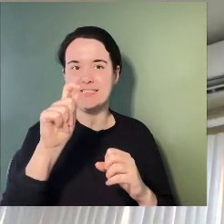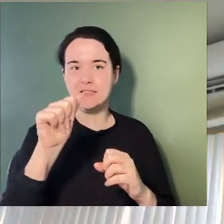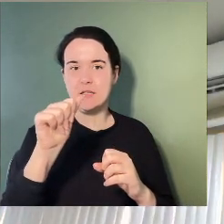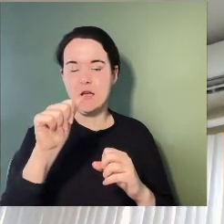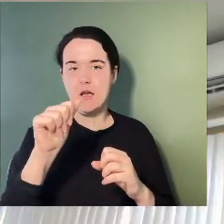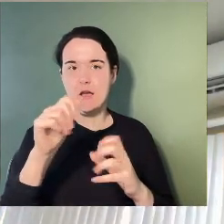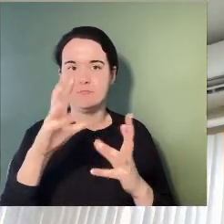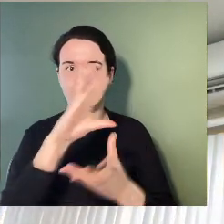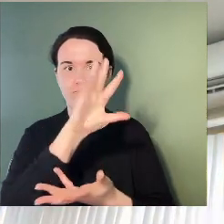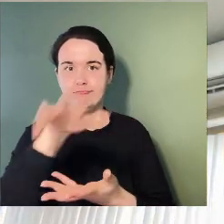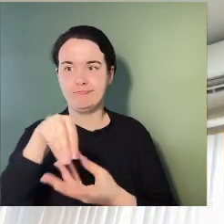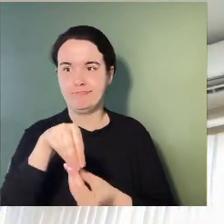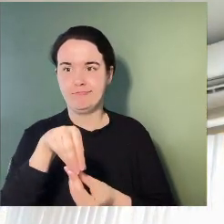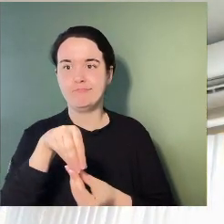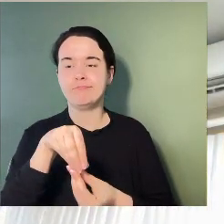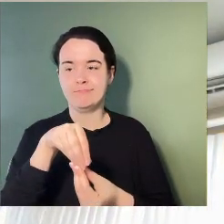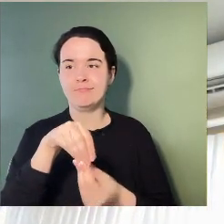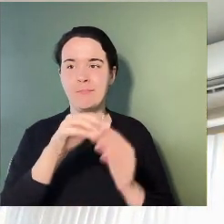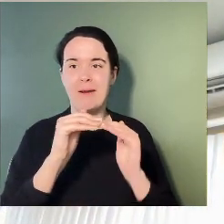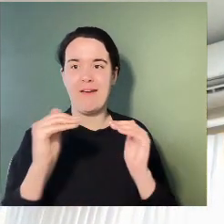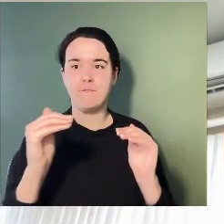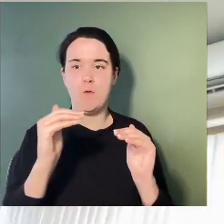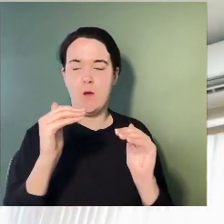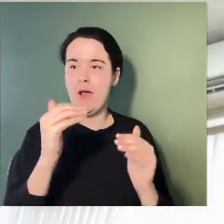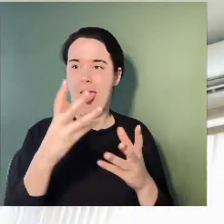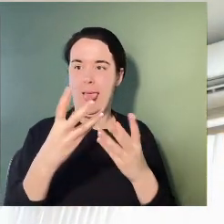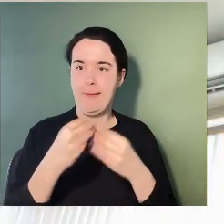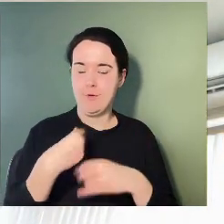can help us make decisions in terms of